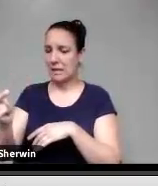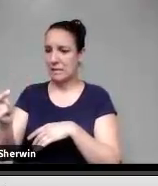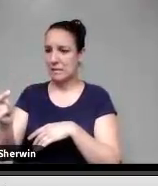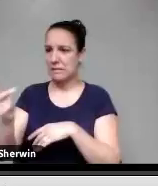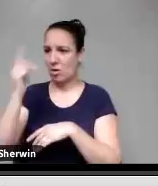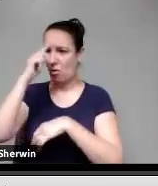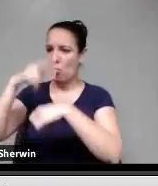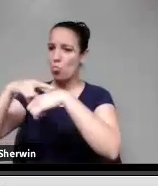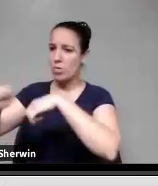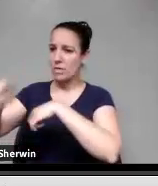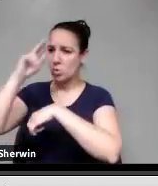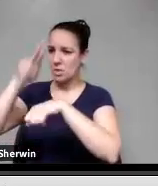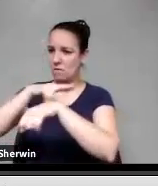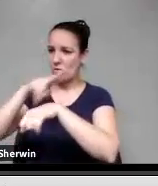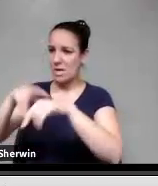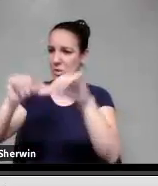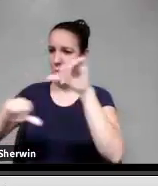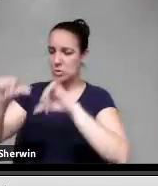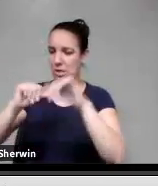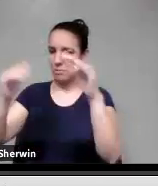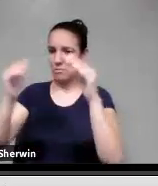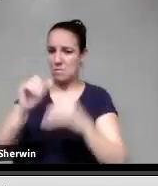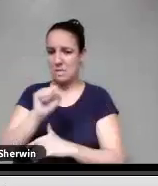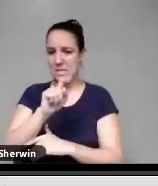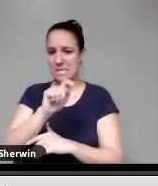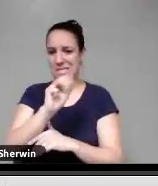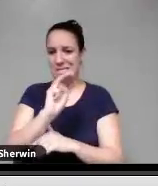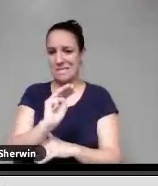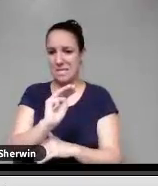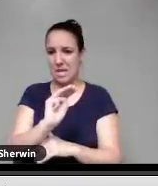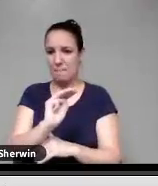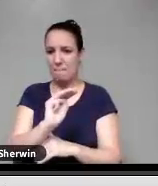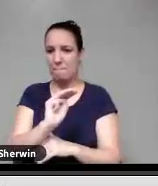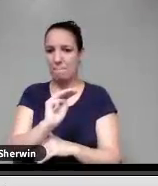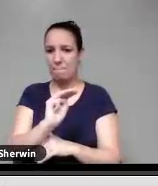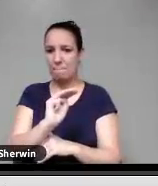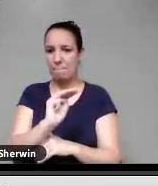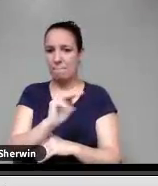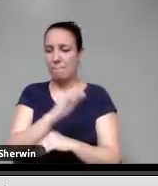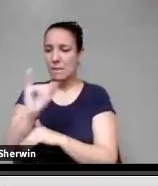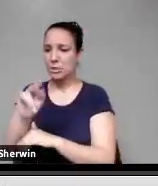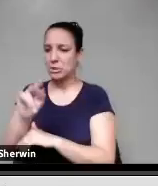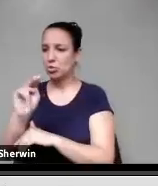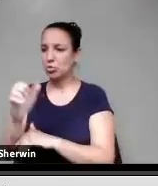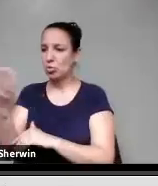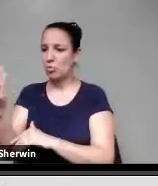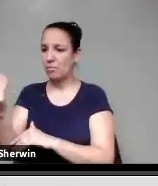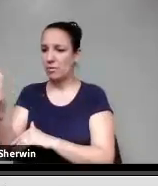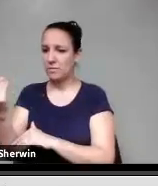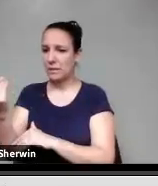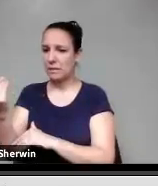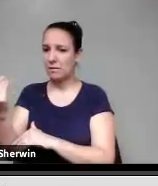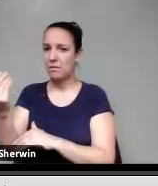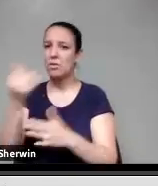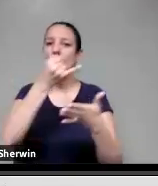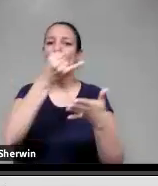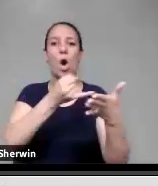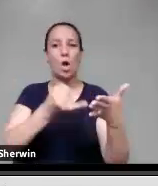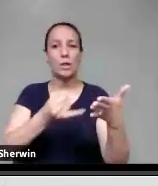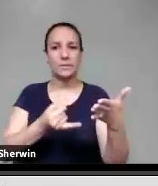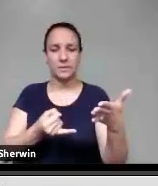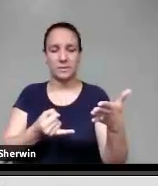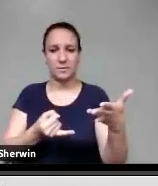sciences. And the next STEAM webinar will take place on June 15th and will cover the arts of STEAM. We